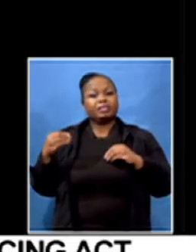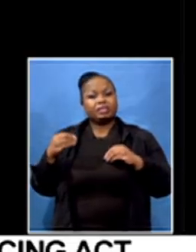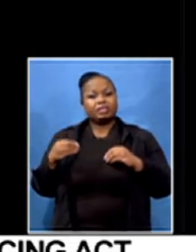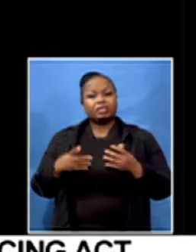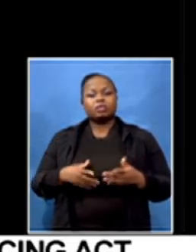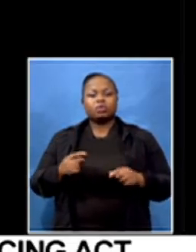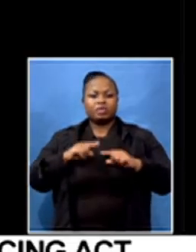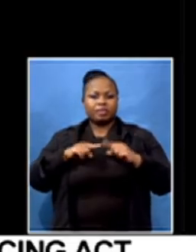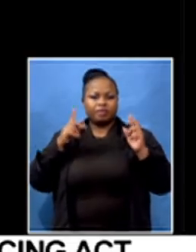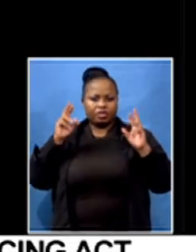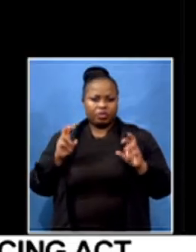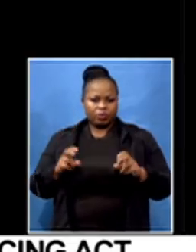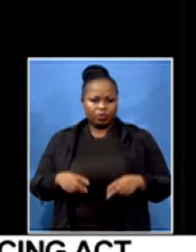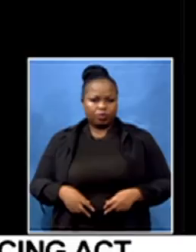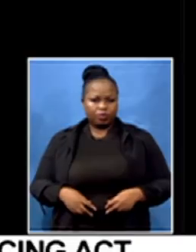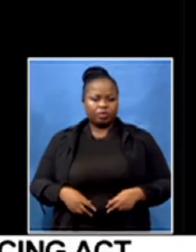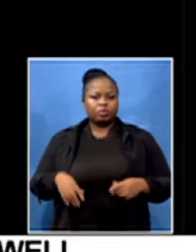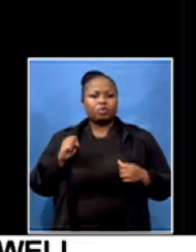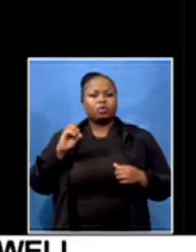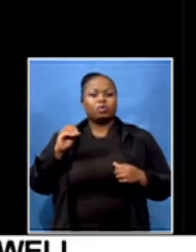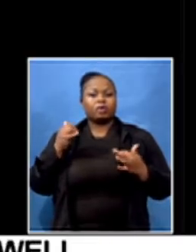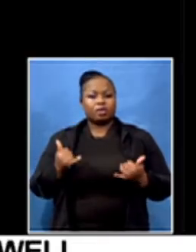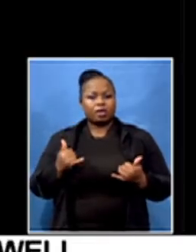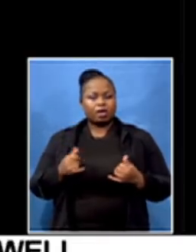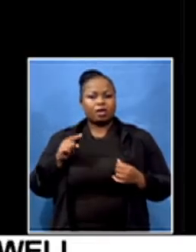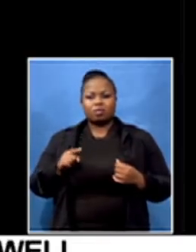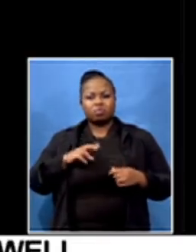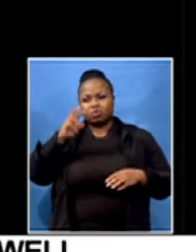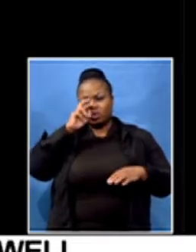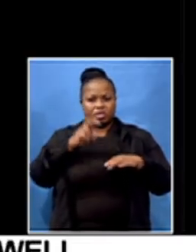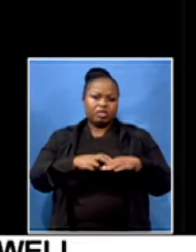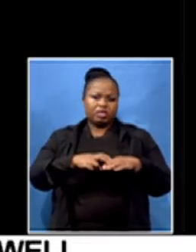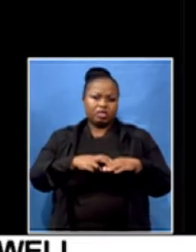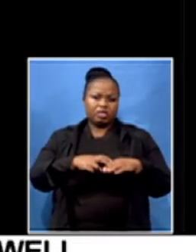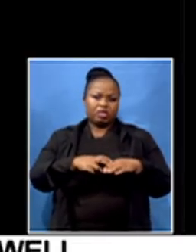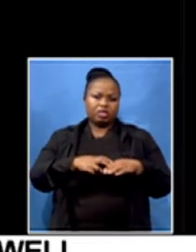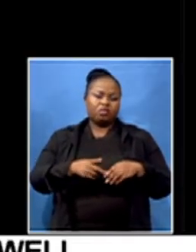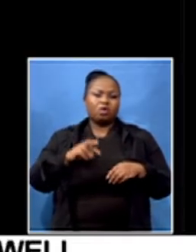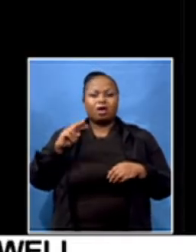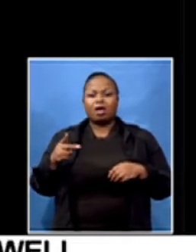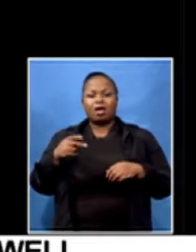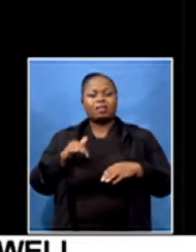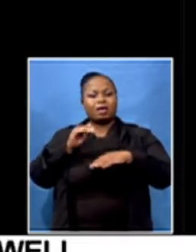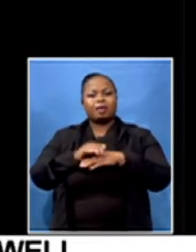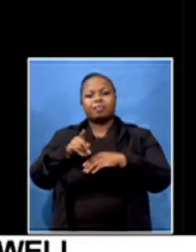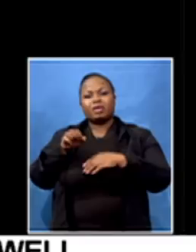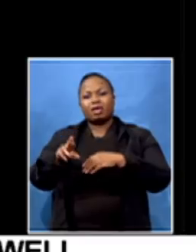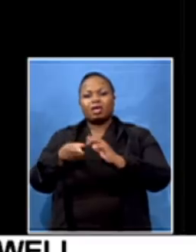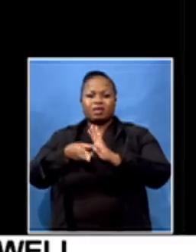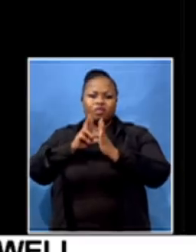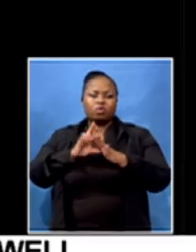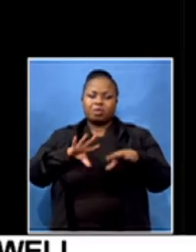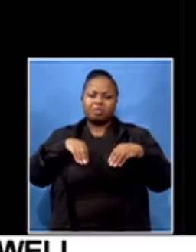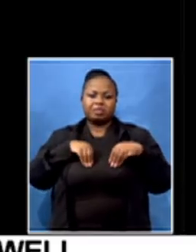a different matter. And so in this case, there is no need for any peer review. We will accept the statement